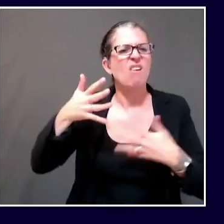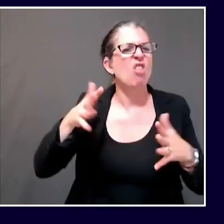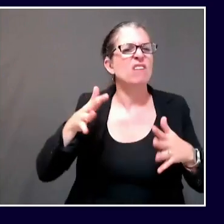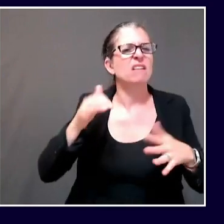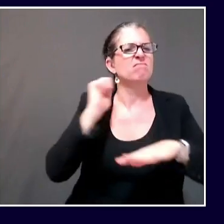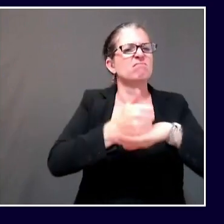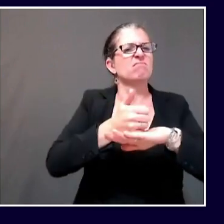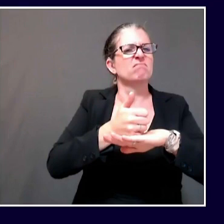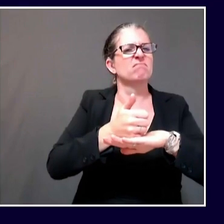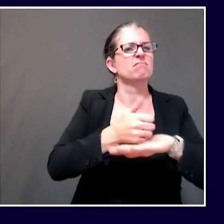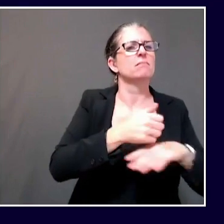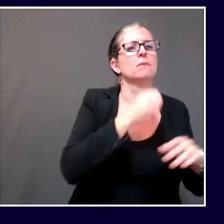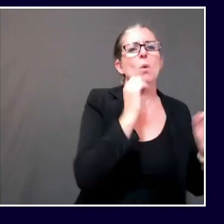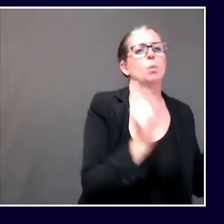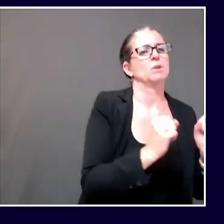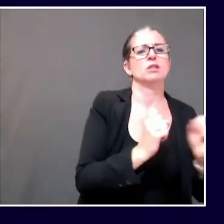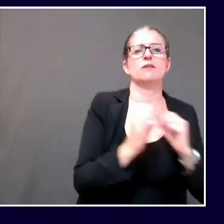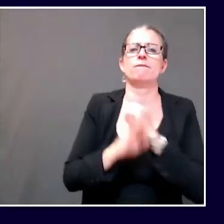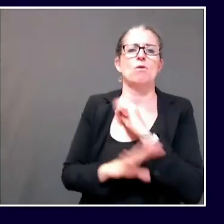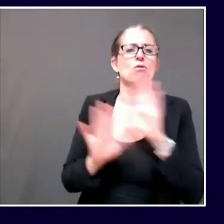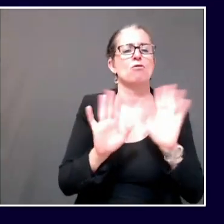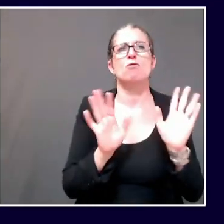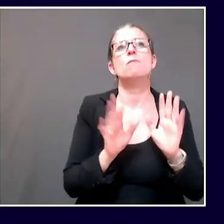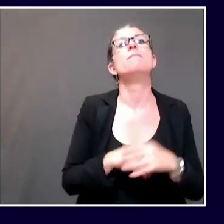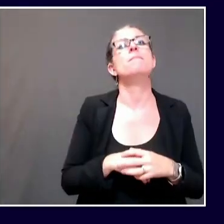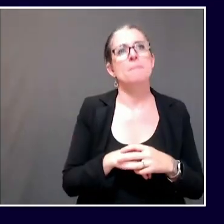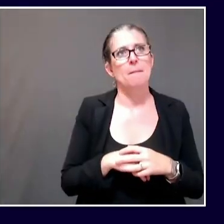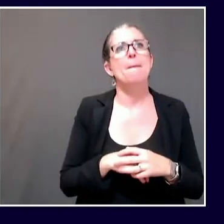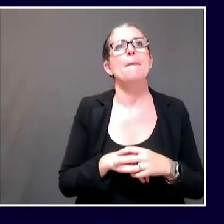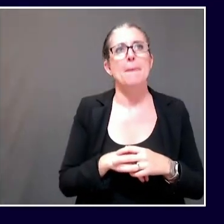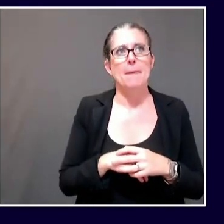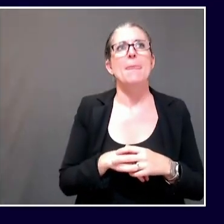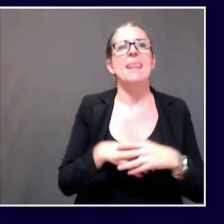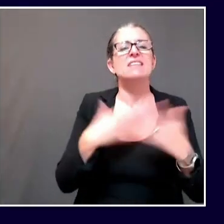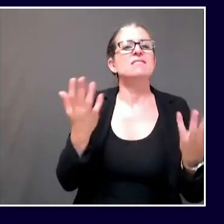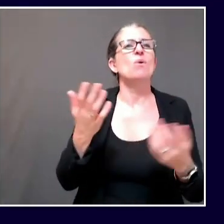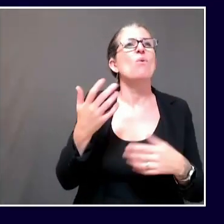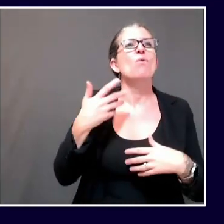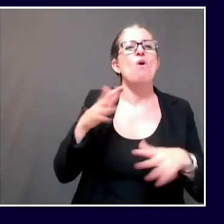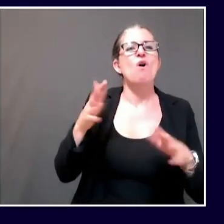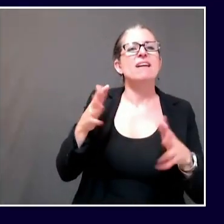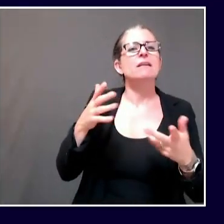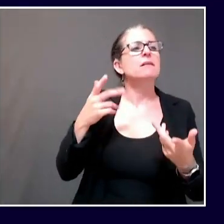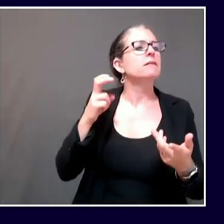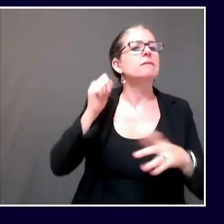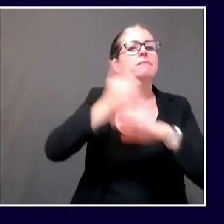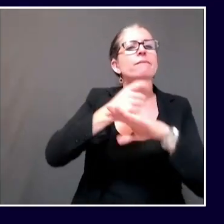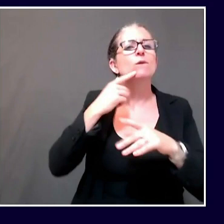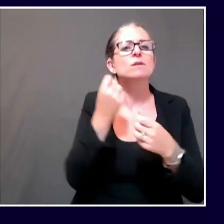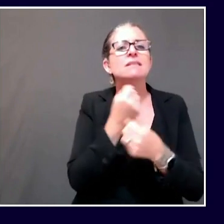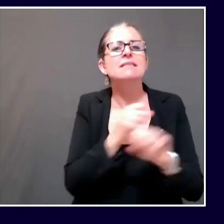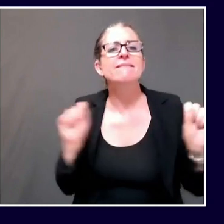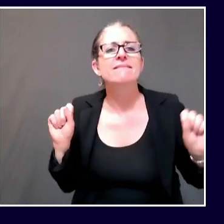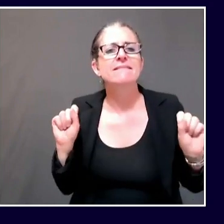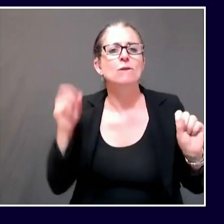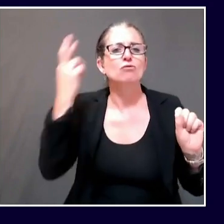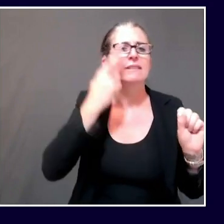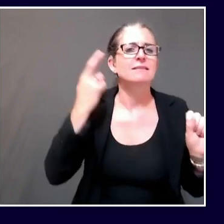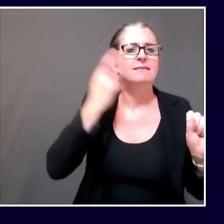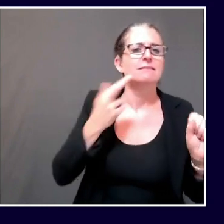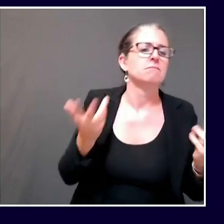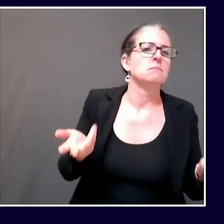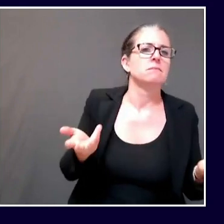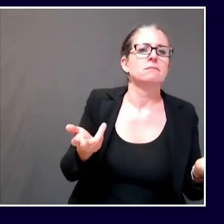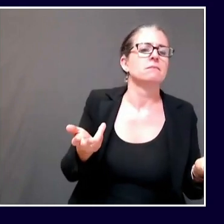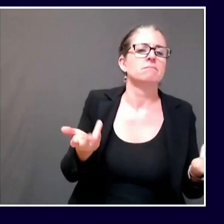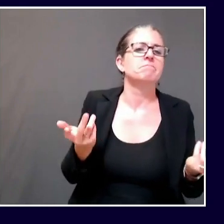behavior to be. It was based on what we thought was safe, irrespective of the time of year. We're going to continue to look at how those